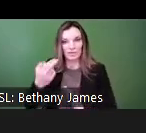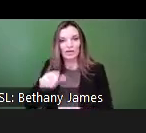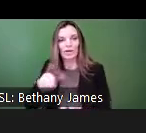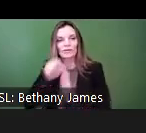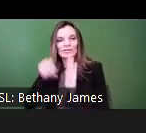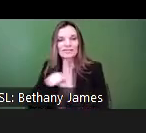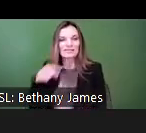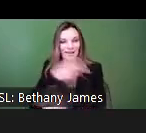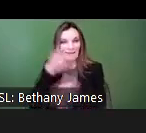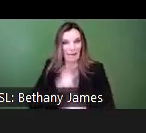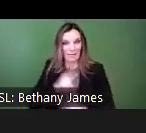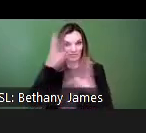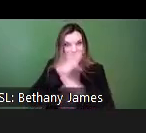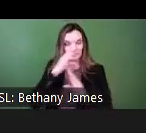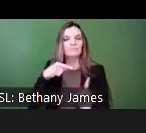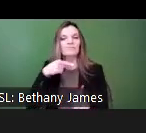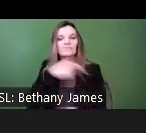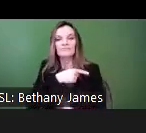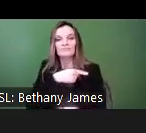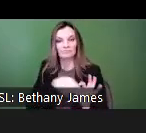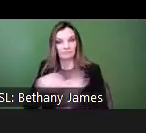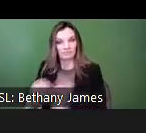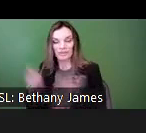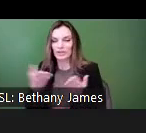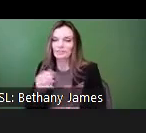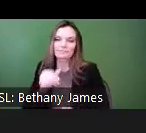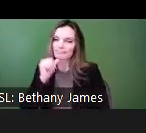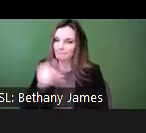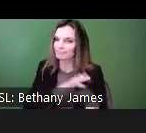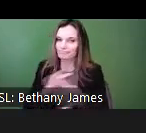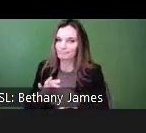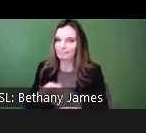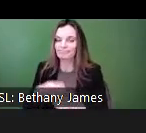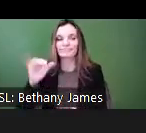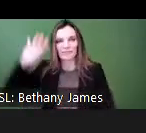nothing to do with convictions in other states or federal convictions.